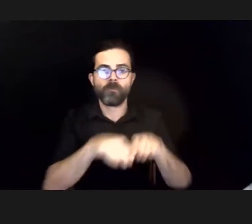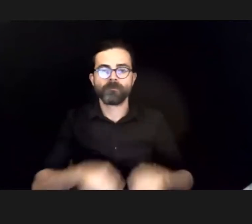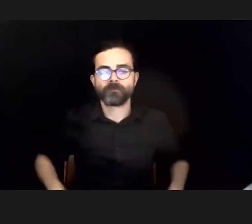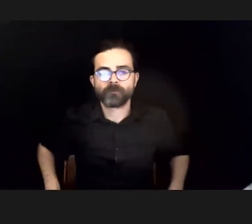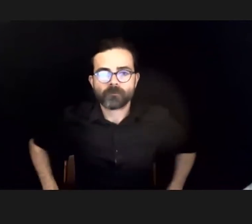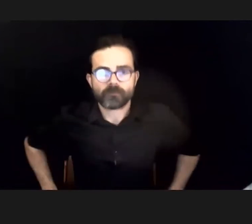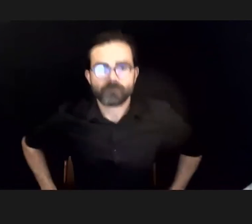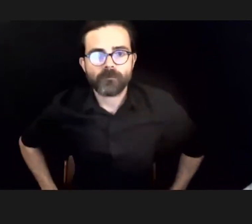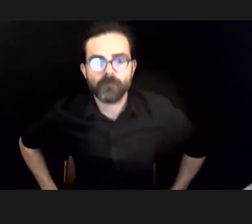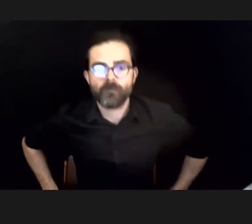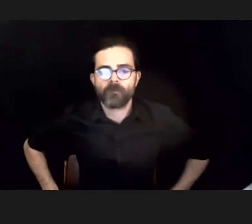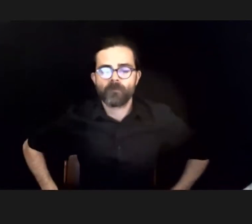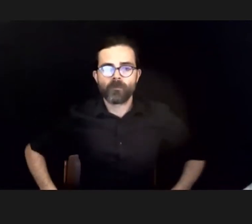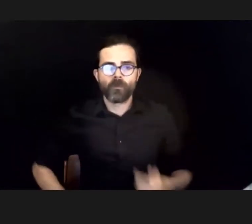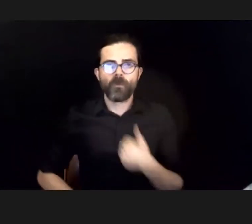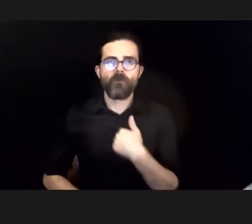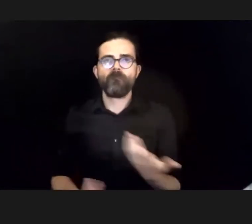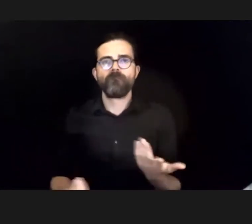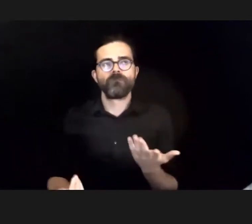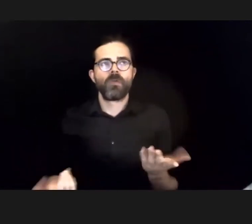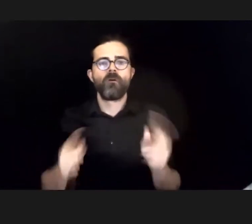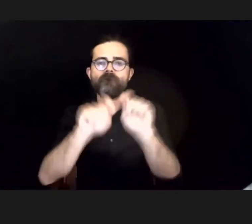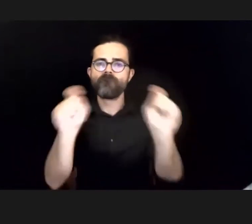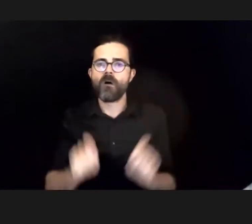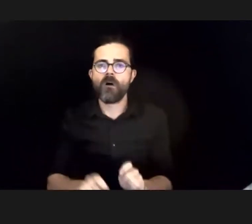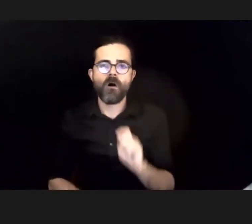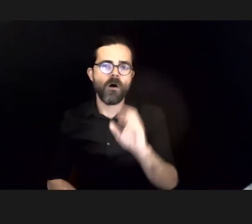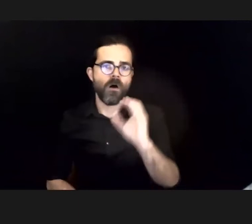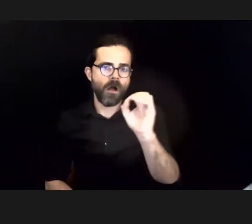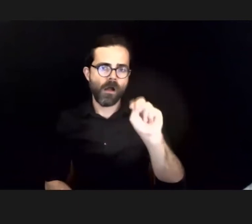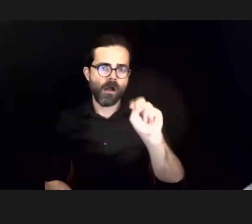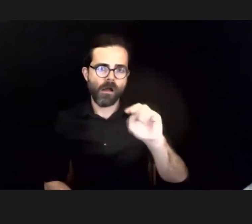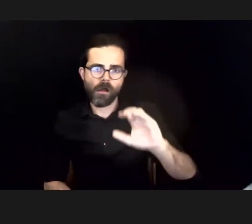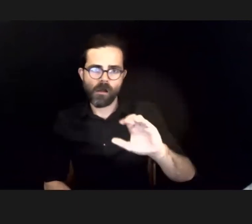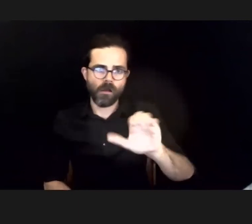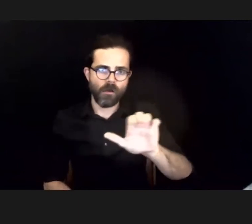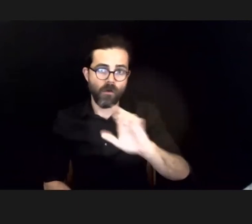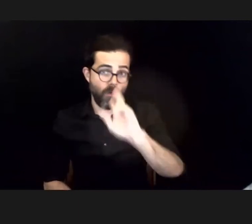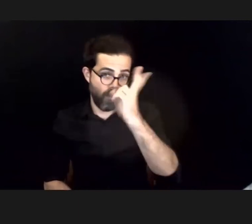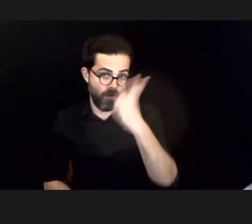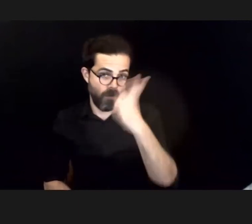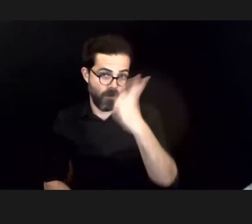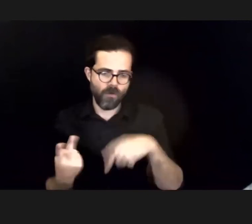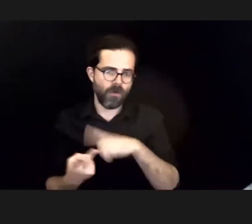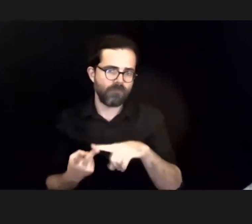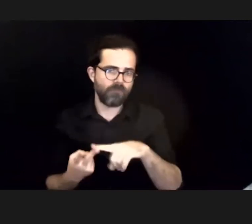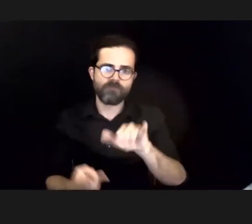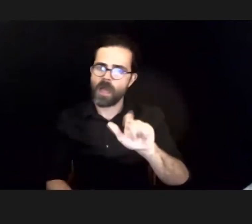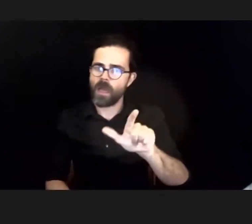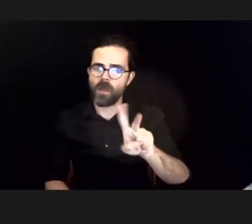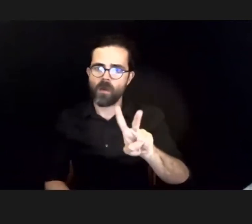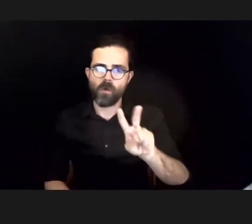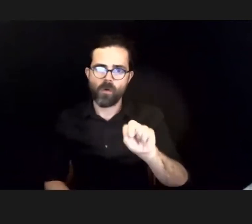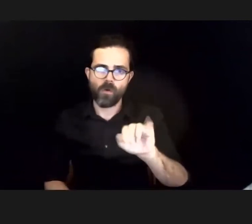as, for example, Fundación 11, or Union, or our colleagues that are here today in order to change and review